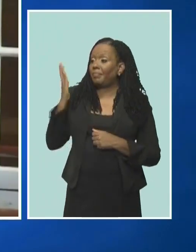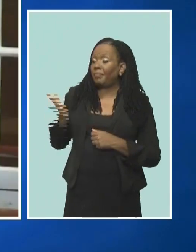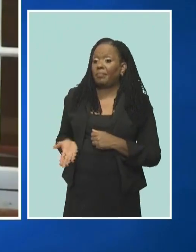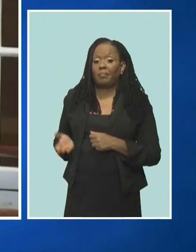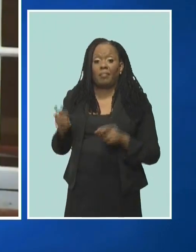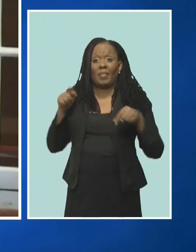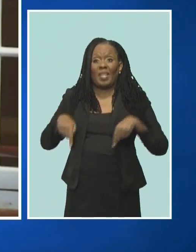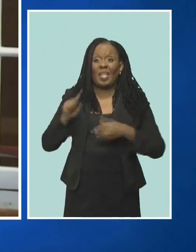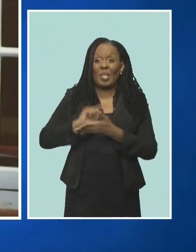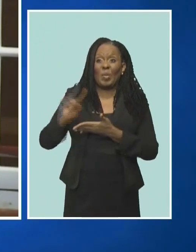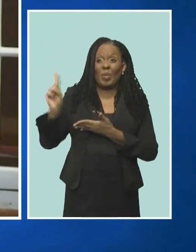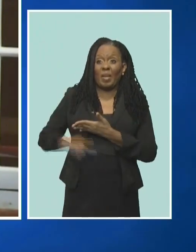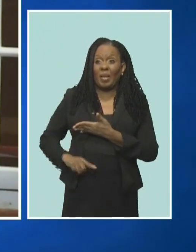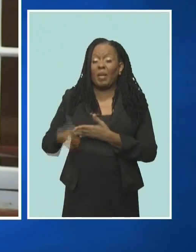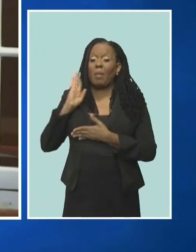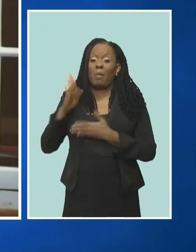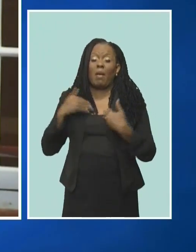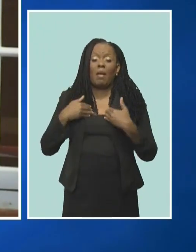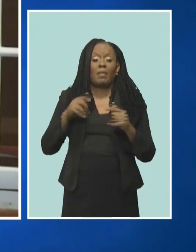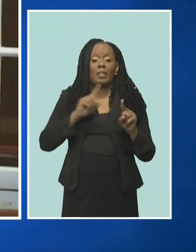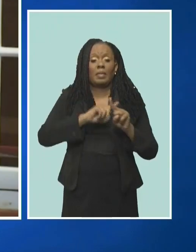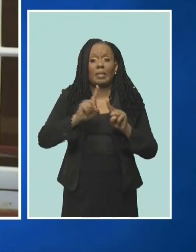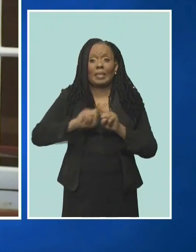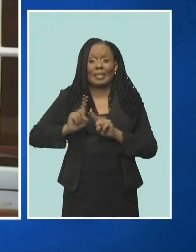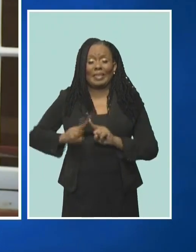where there's going to be a lot of activity.